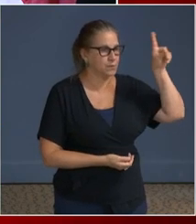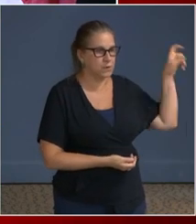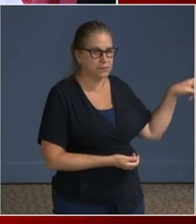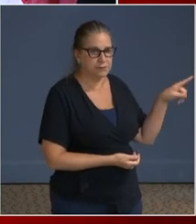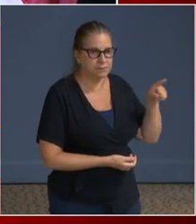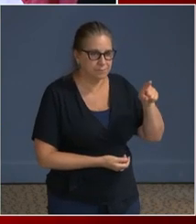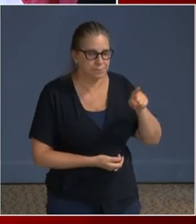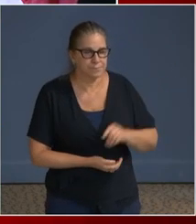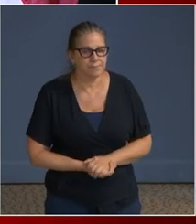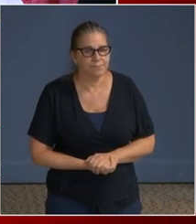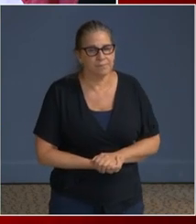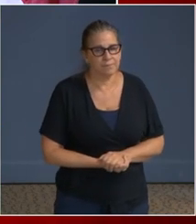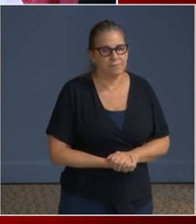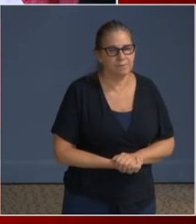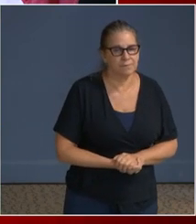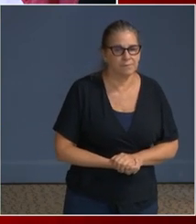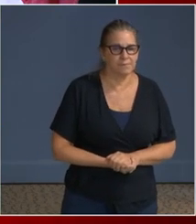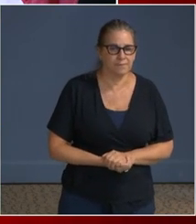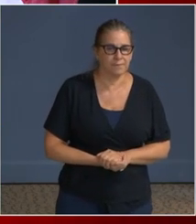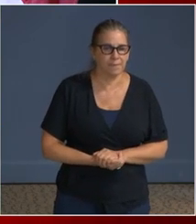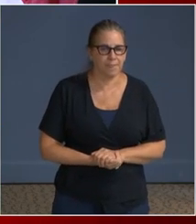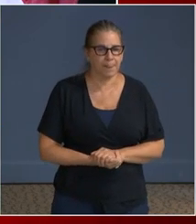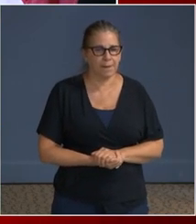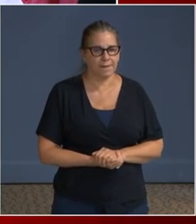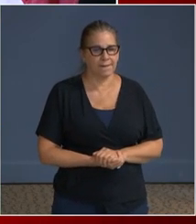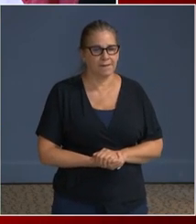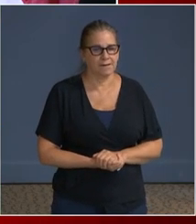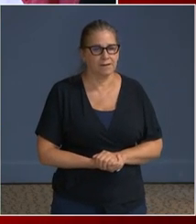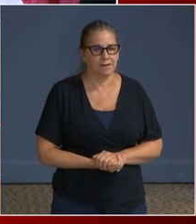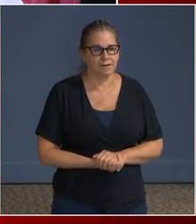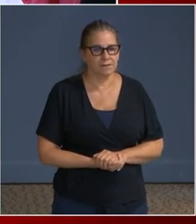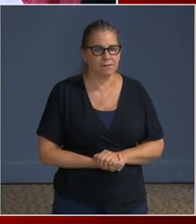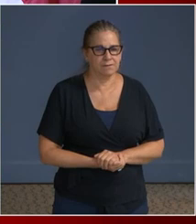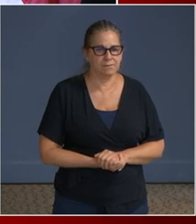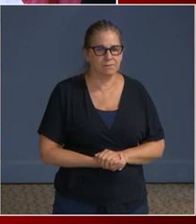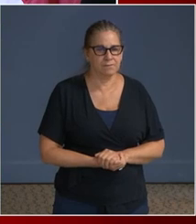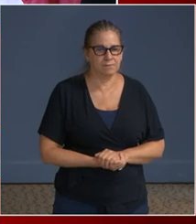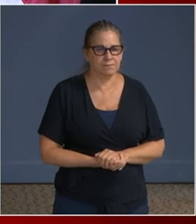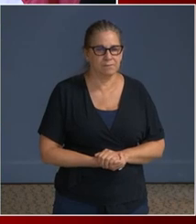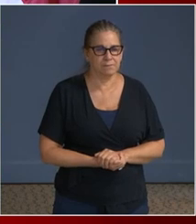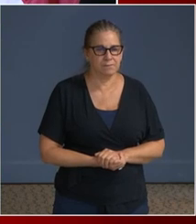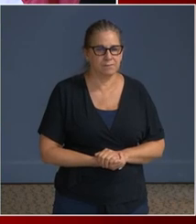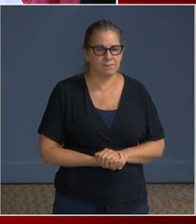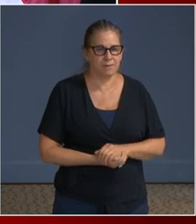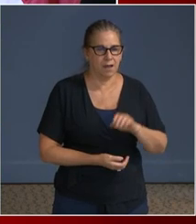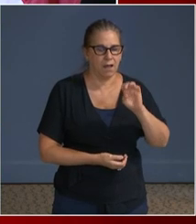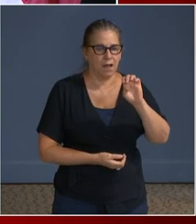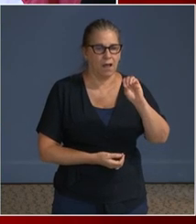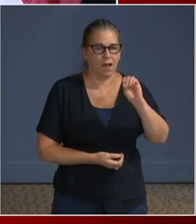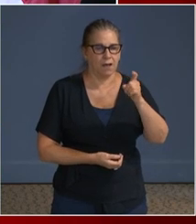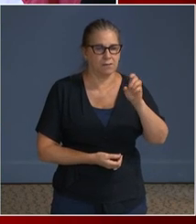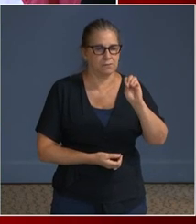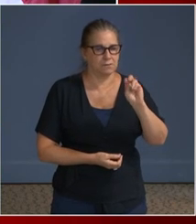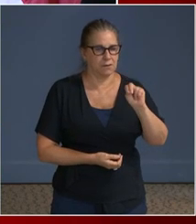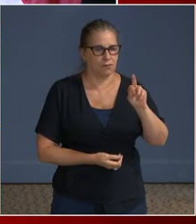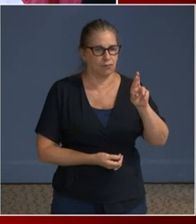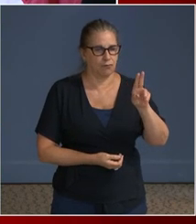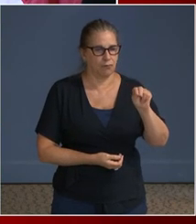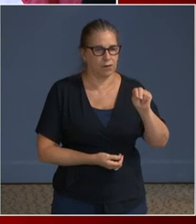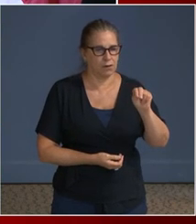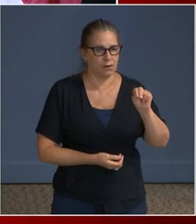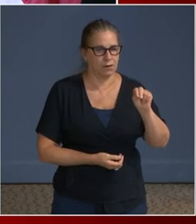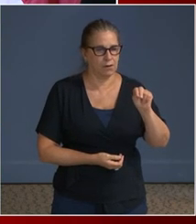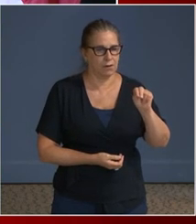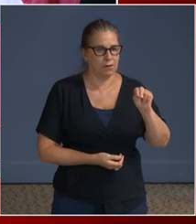Run Park where there were a number of people there. ANC commissioners complained. And now we see the same